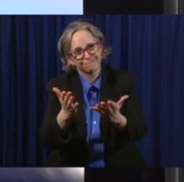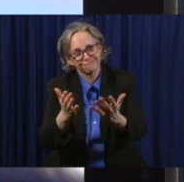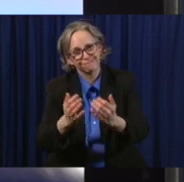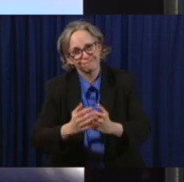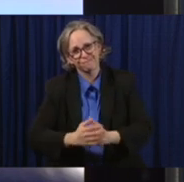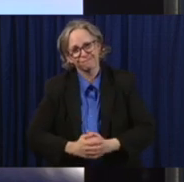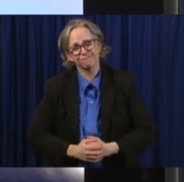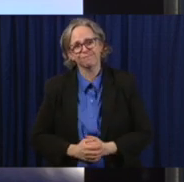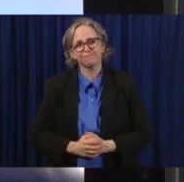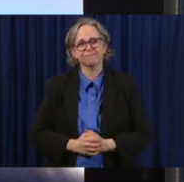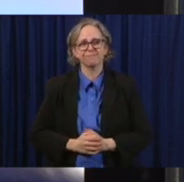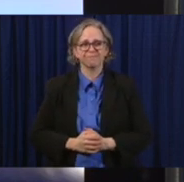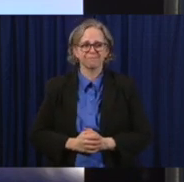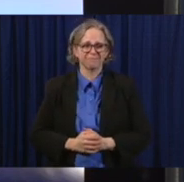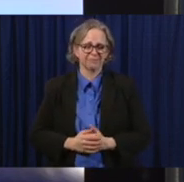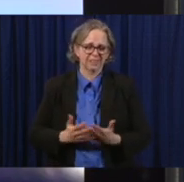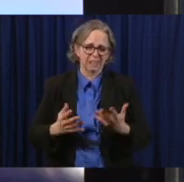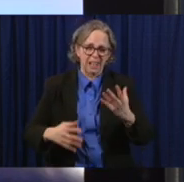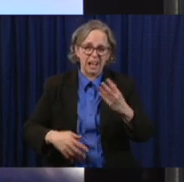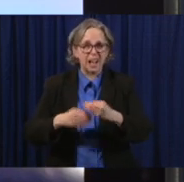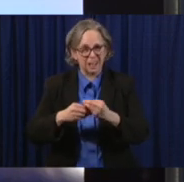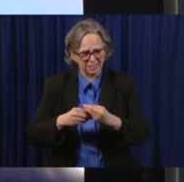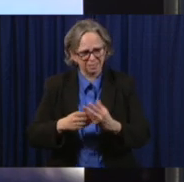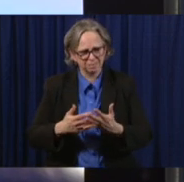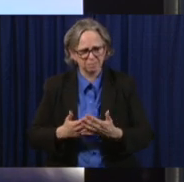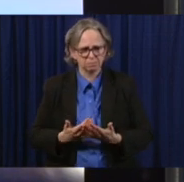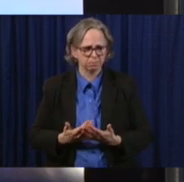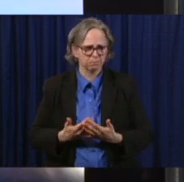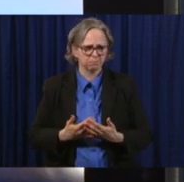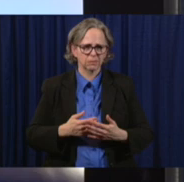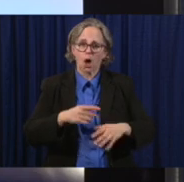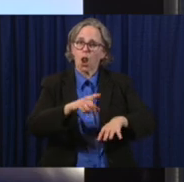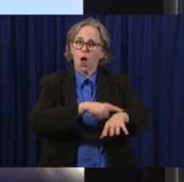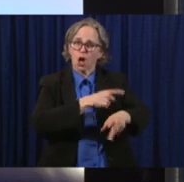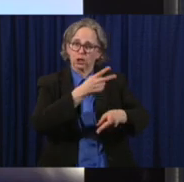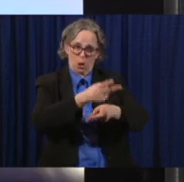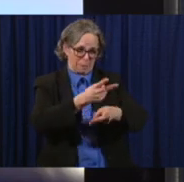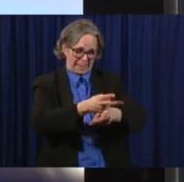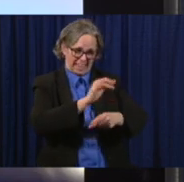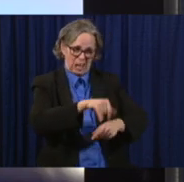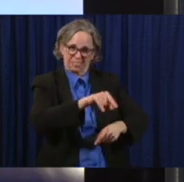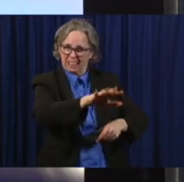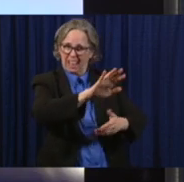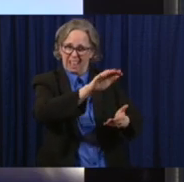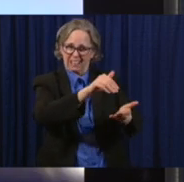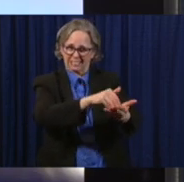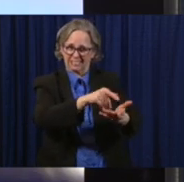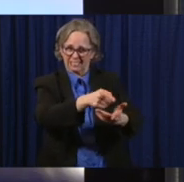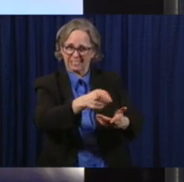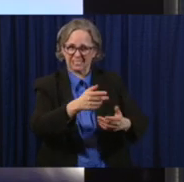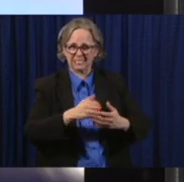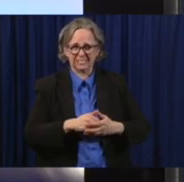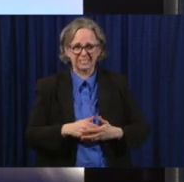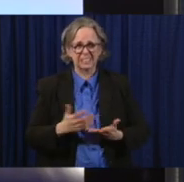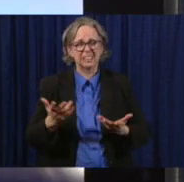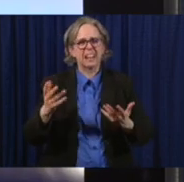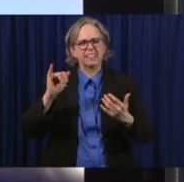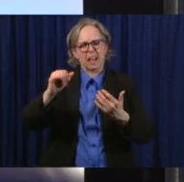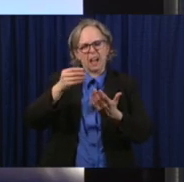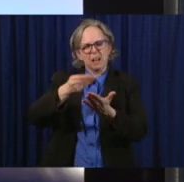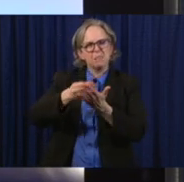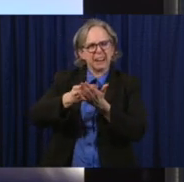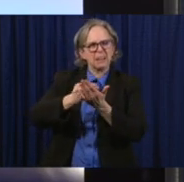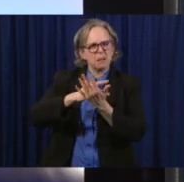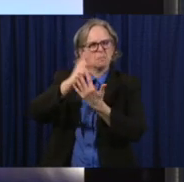have our long-term care ombudsman program. I want to remind people about this program. You know, if you have concerns, if you